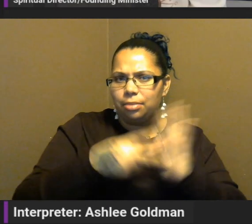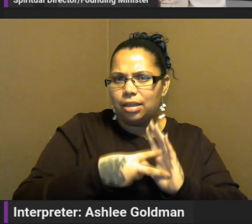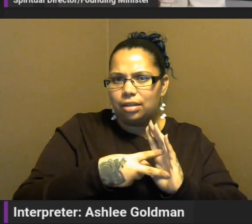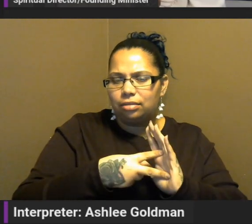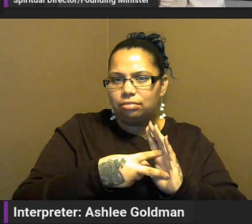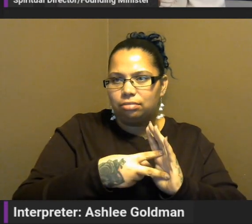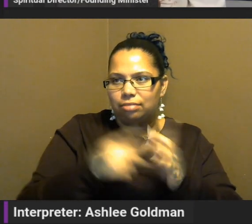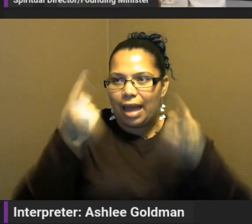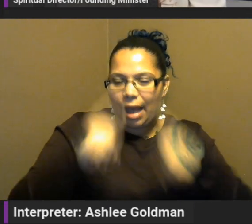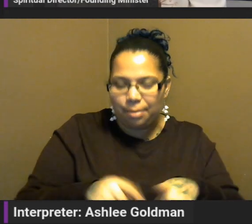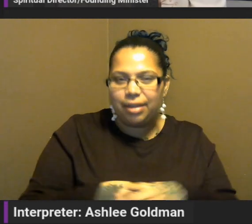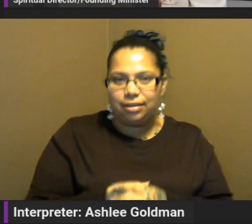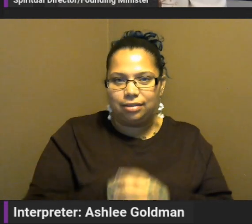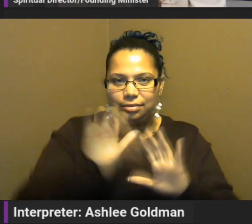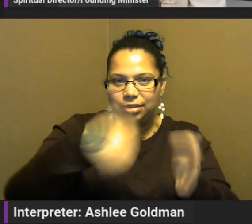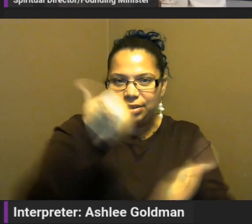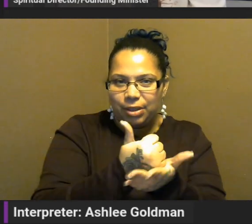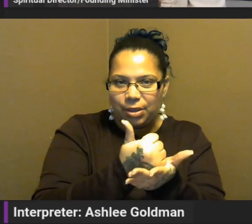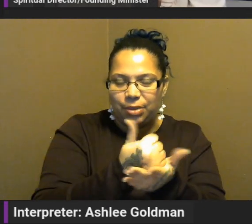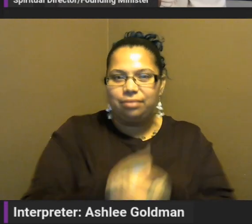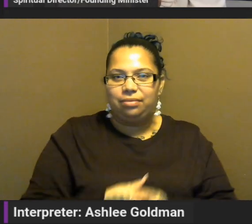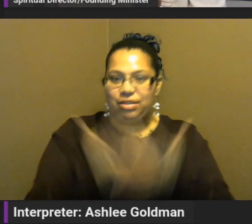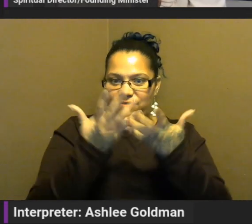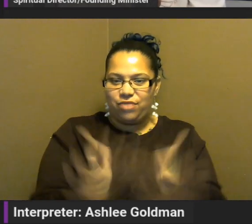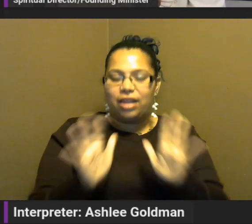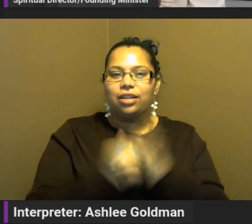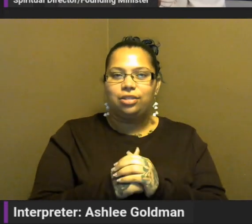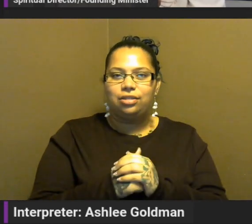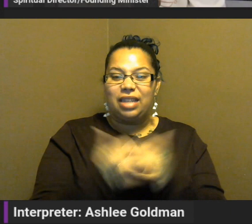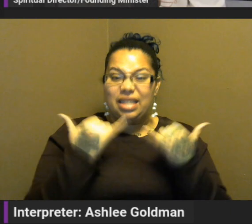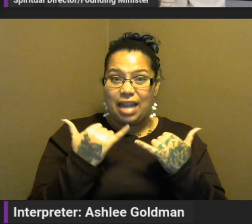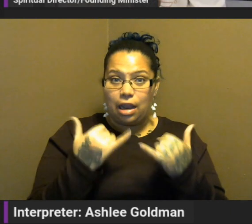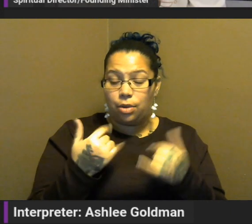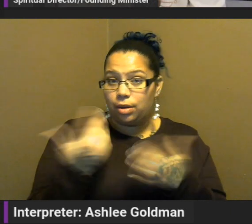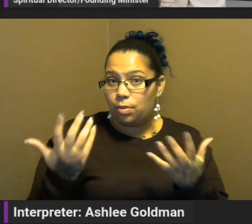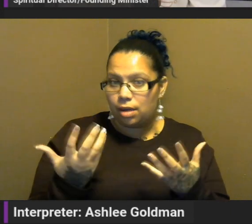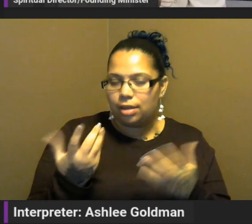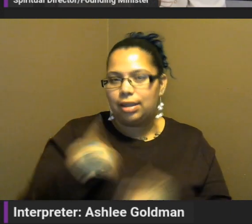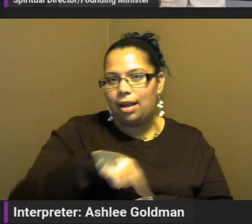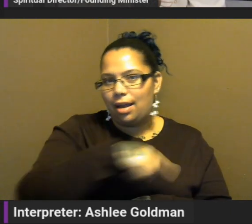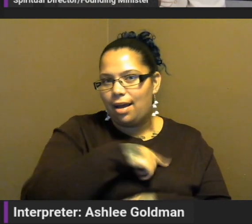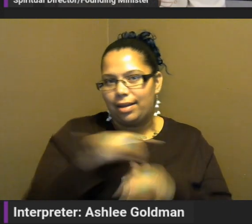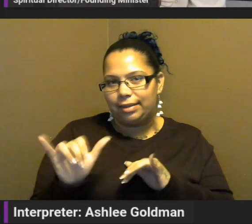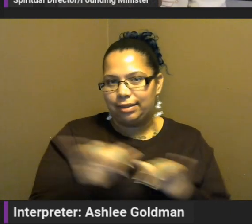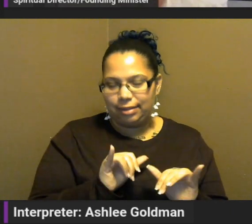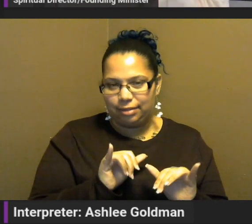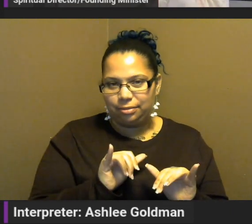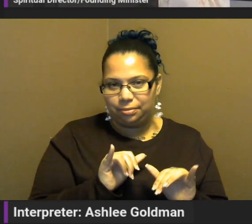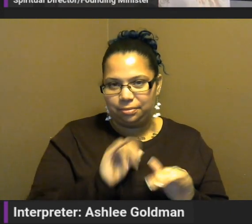so. It is done. It is now and it is us. And so it is.